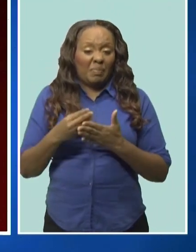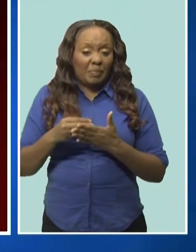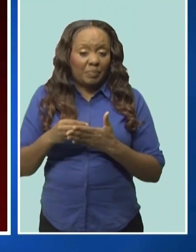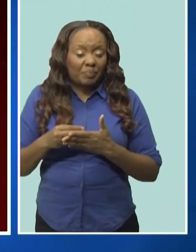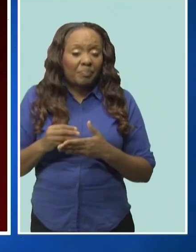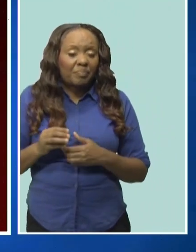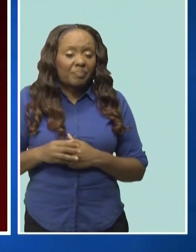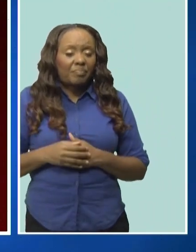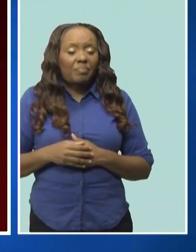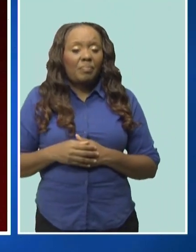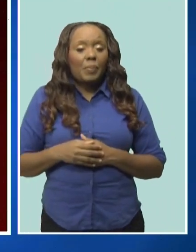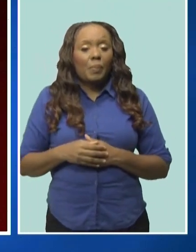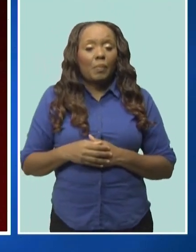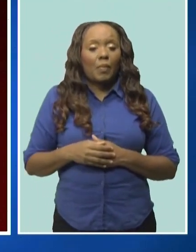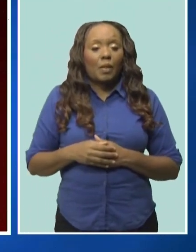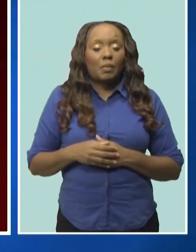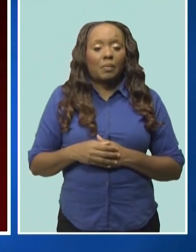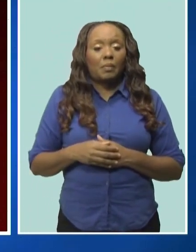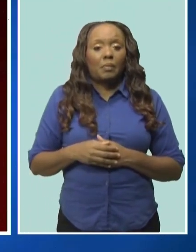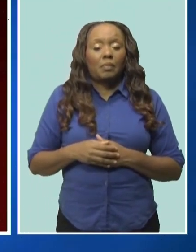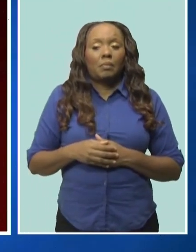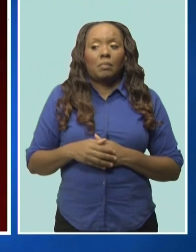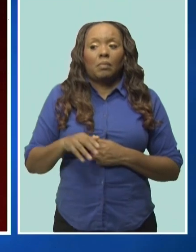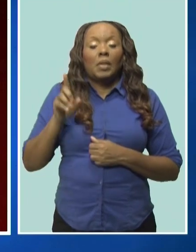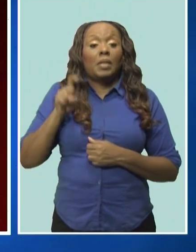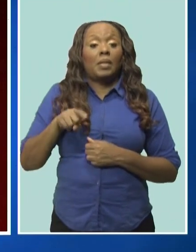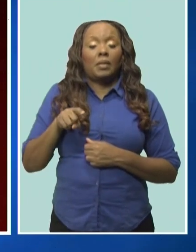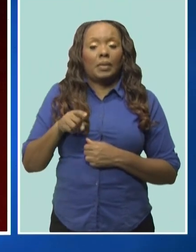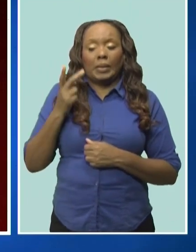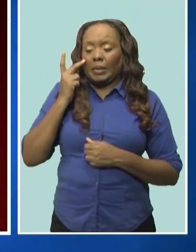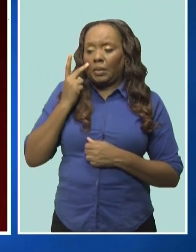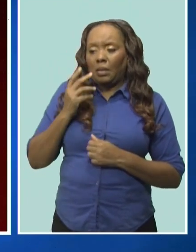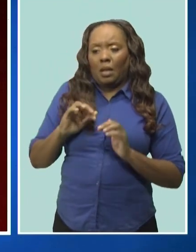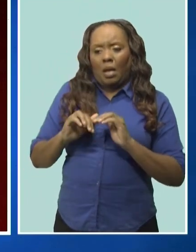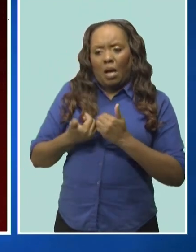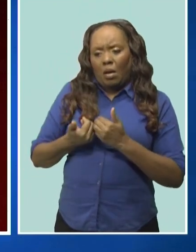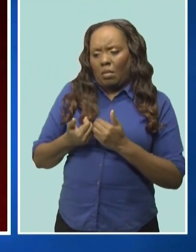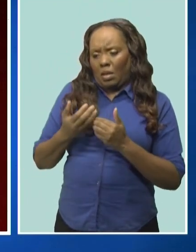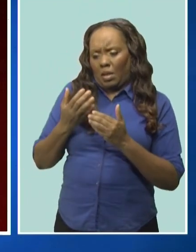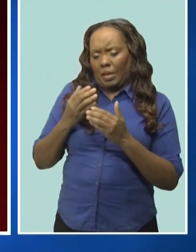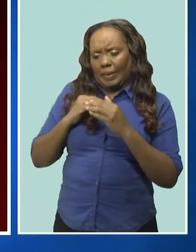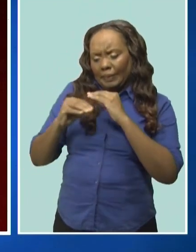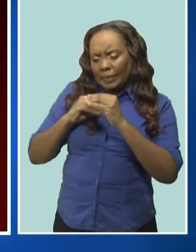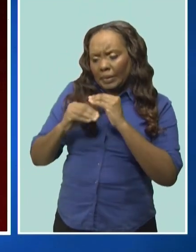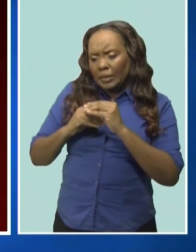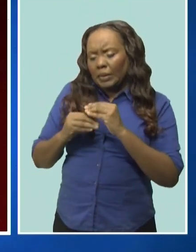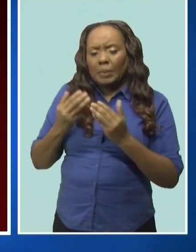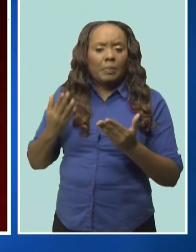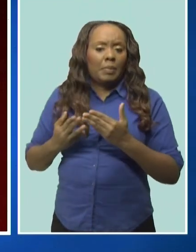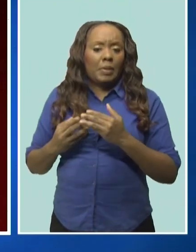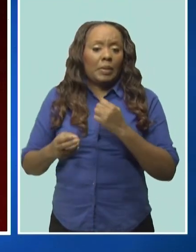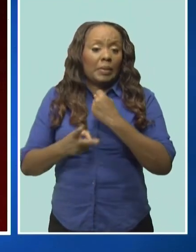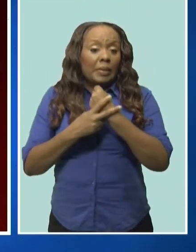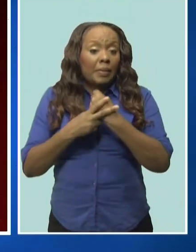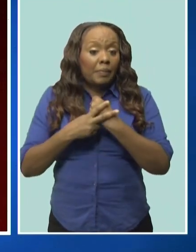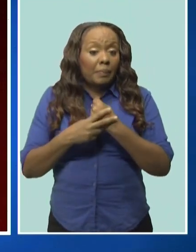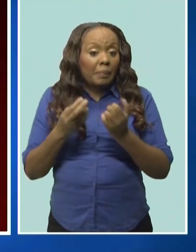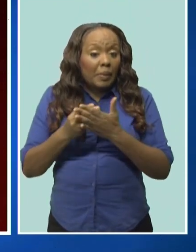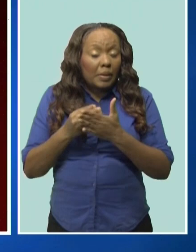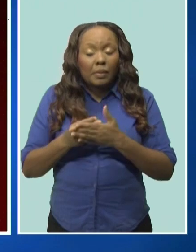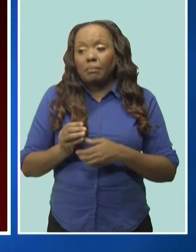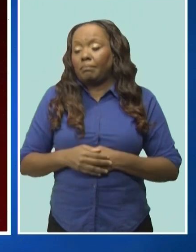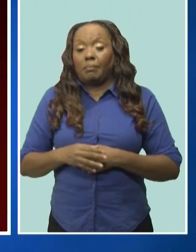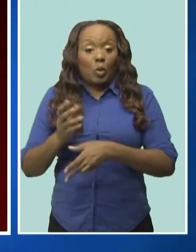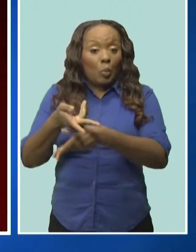And what people have to find is ways to fund that replacement or that rebuild. So you can go to your savings, you can go and borrow